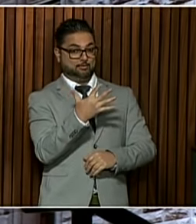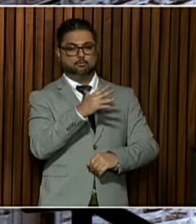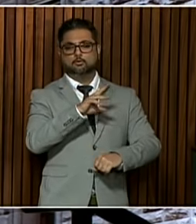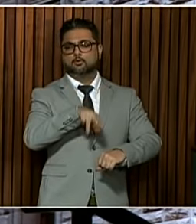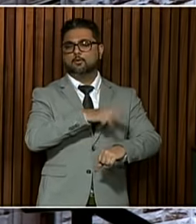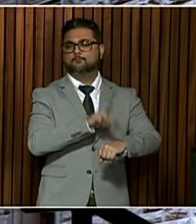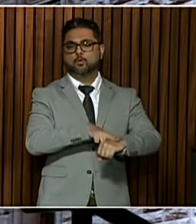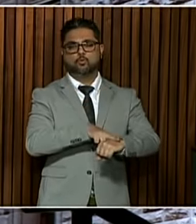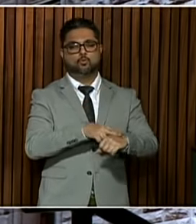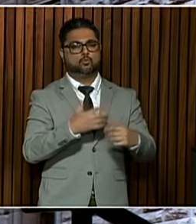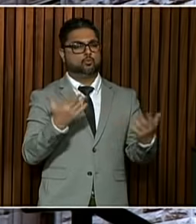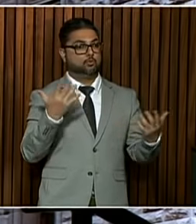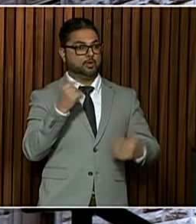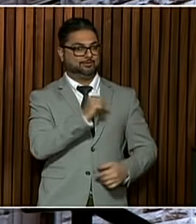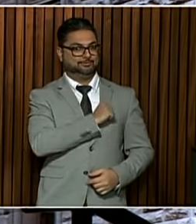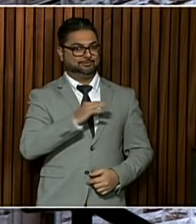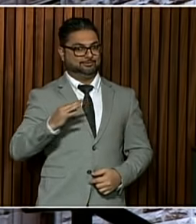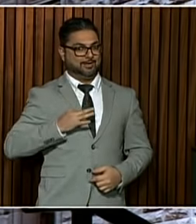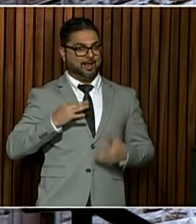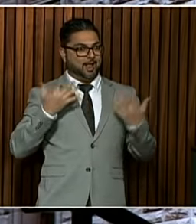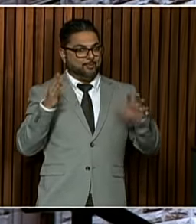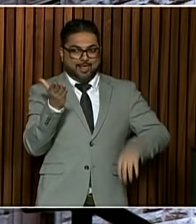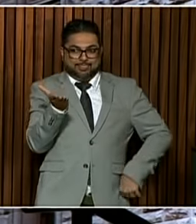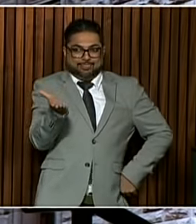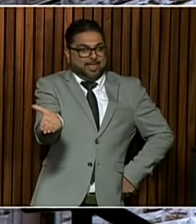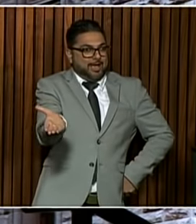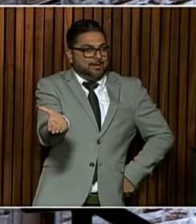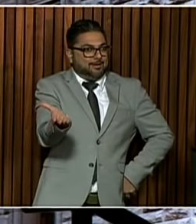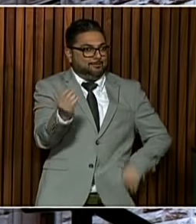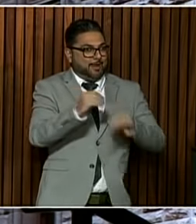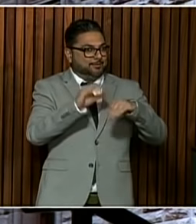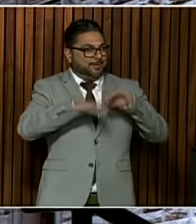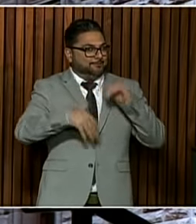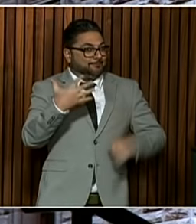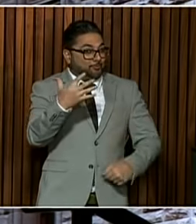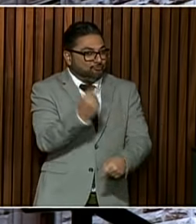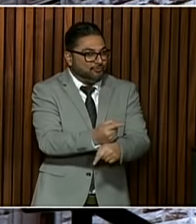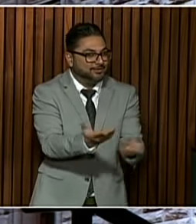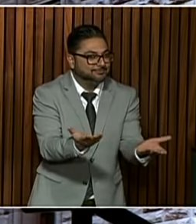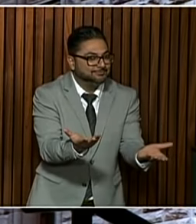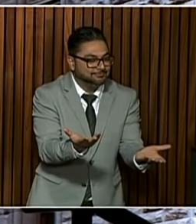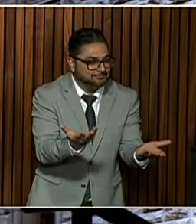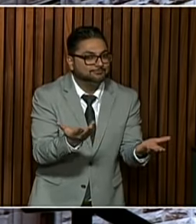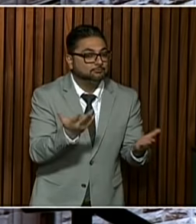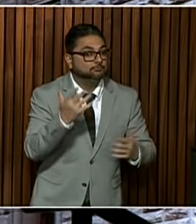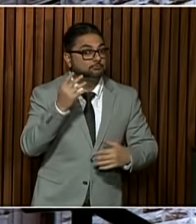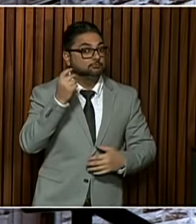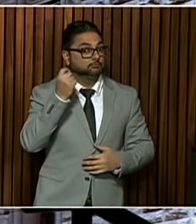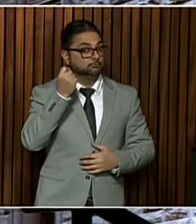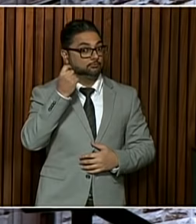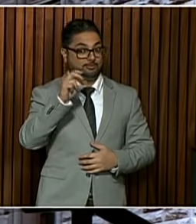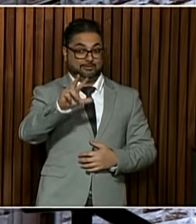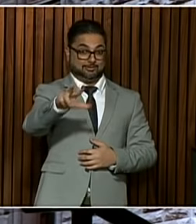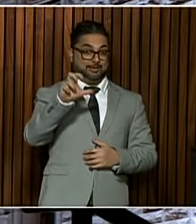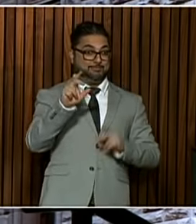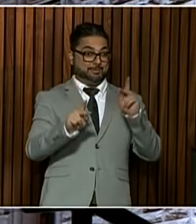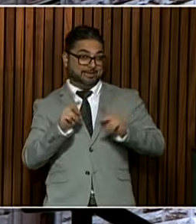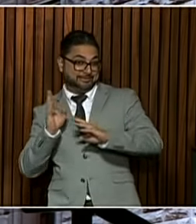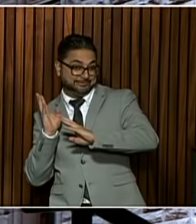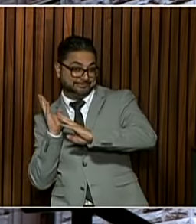shoppers. But having 300 people in would not be acceptable. So some of them are already doing